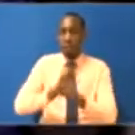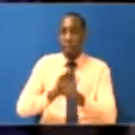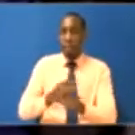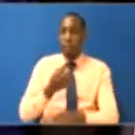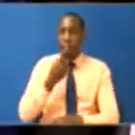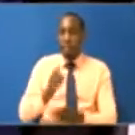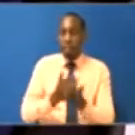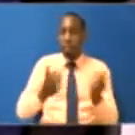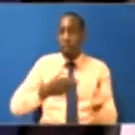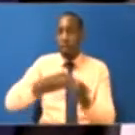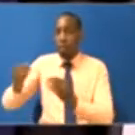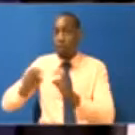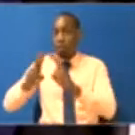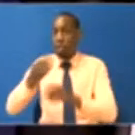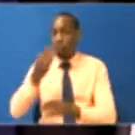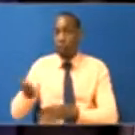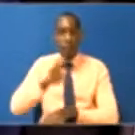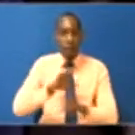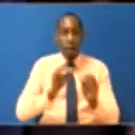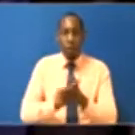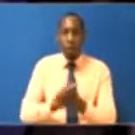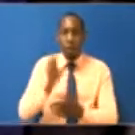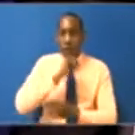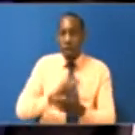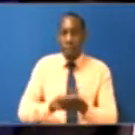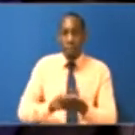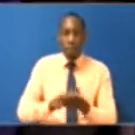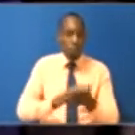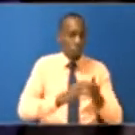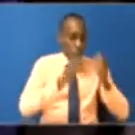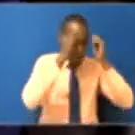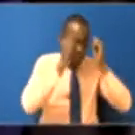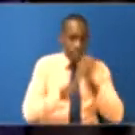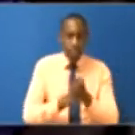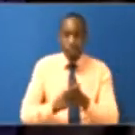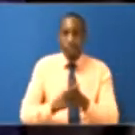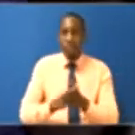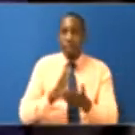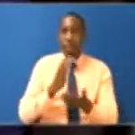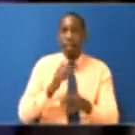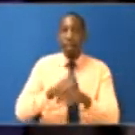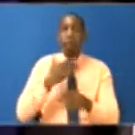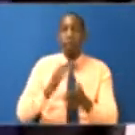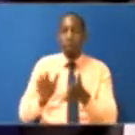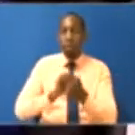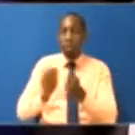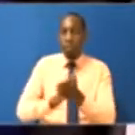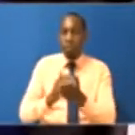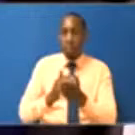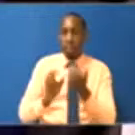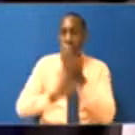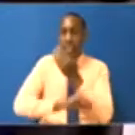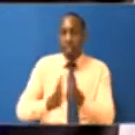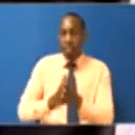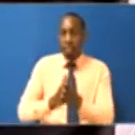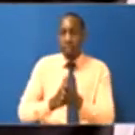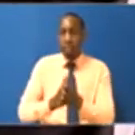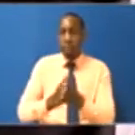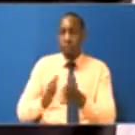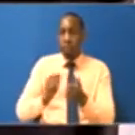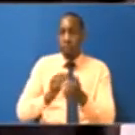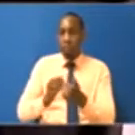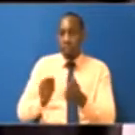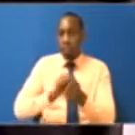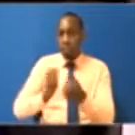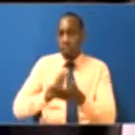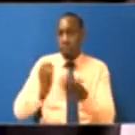look for a meal they don't come back they're missing a third of the education if you want to finish a country you finish the children so i really want to talk about school feeding i want to talk